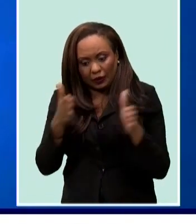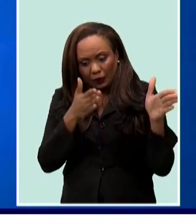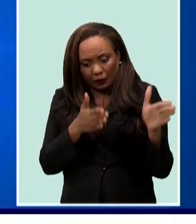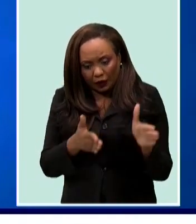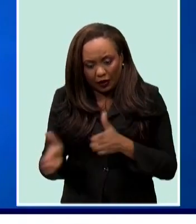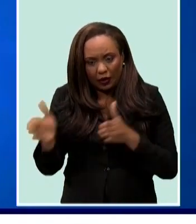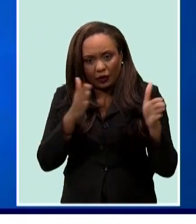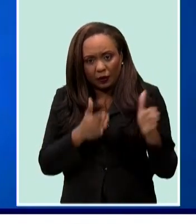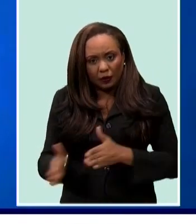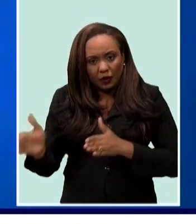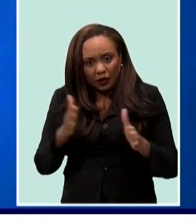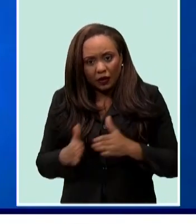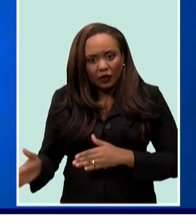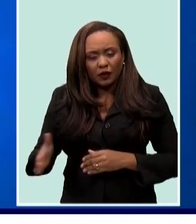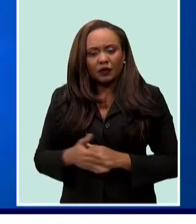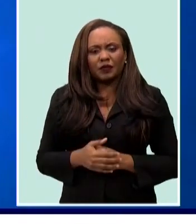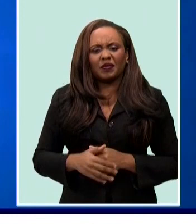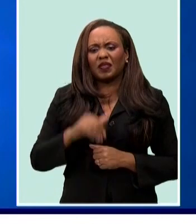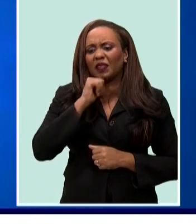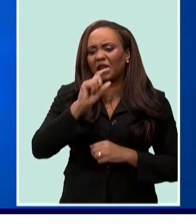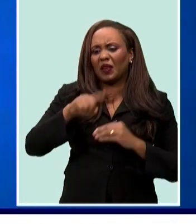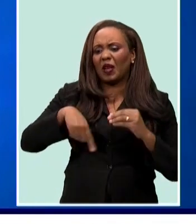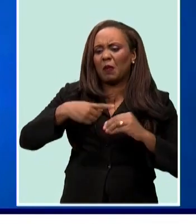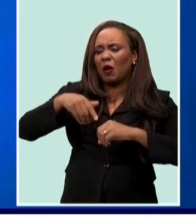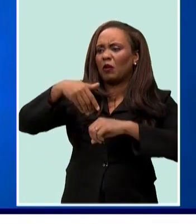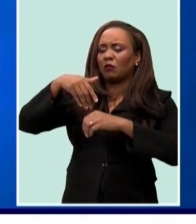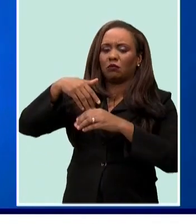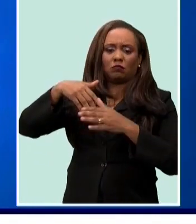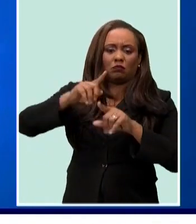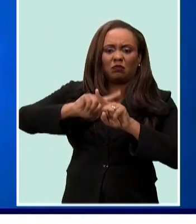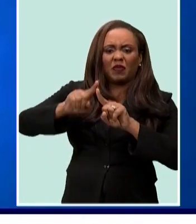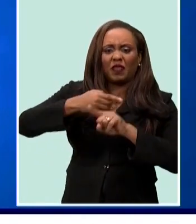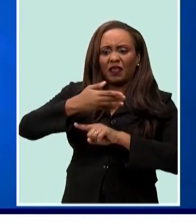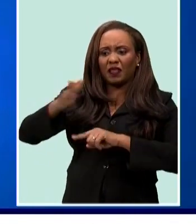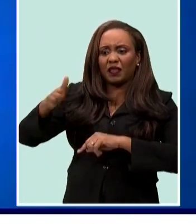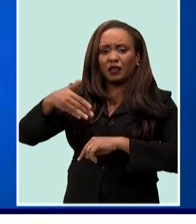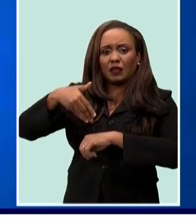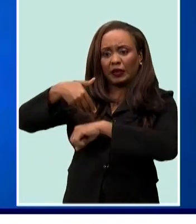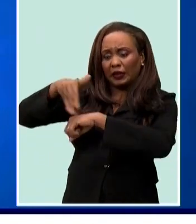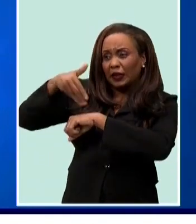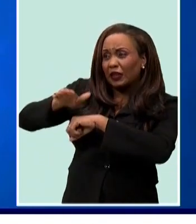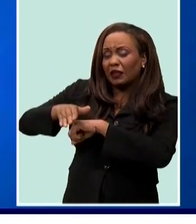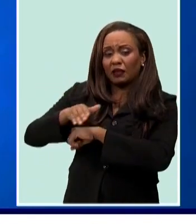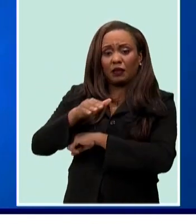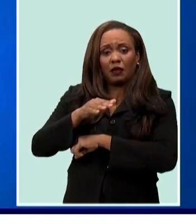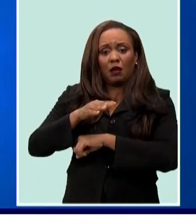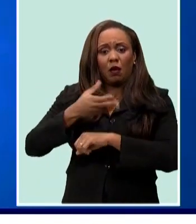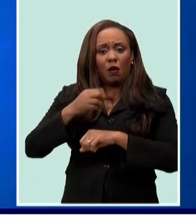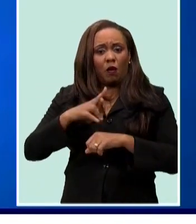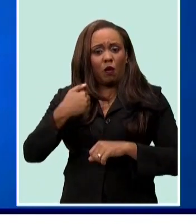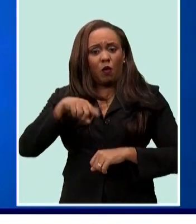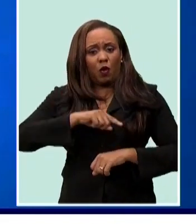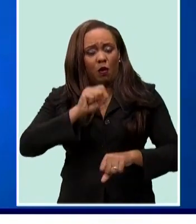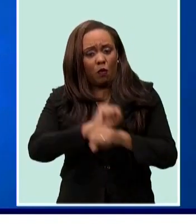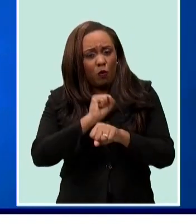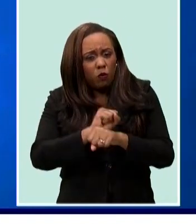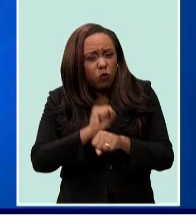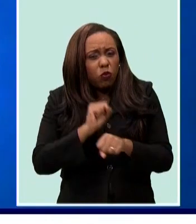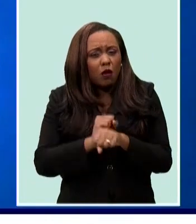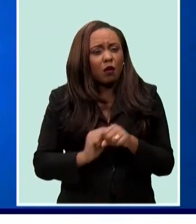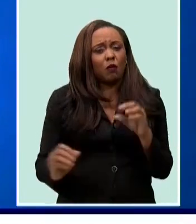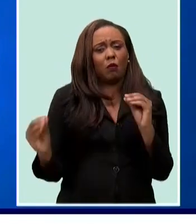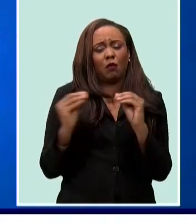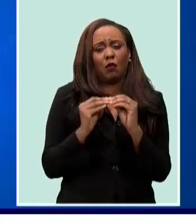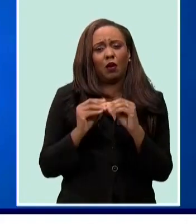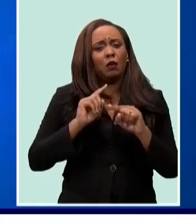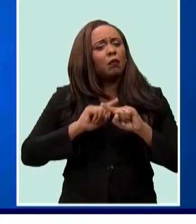just saying that we should export more or urging us to be more productive, but